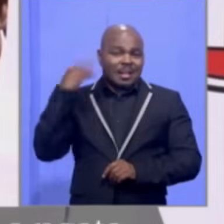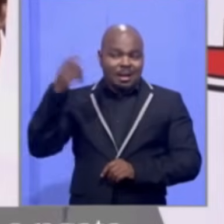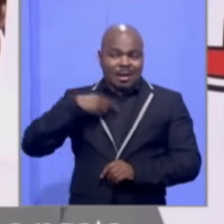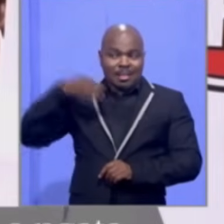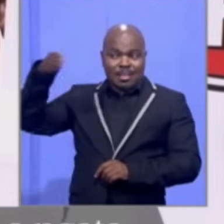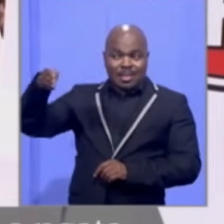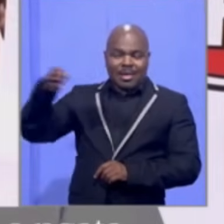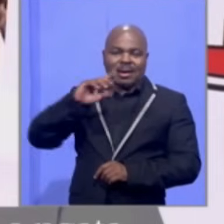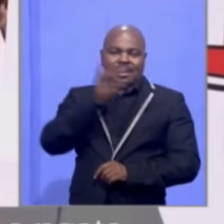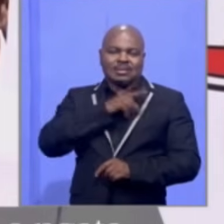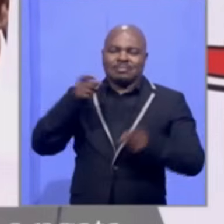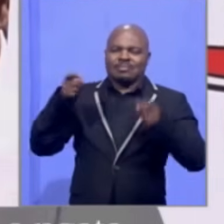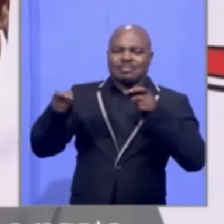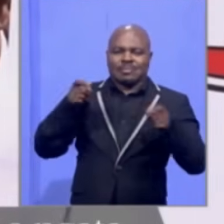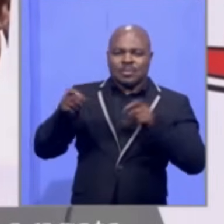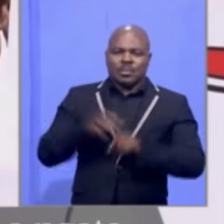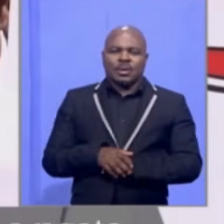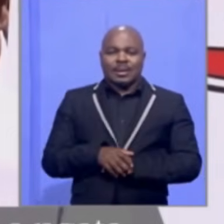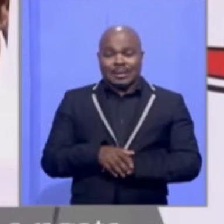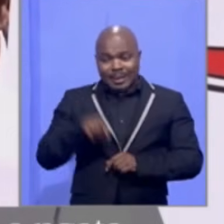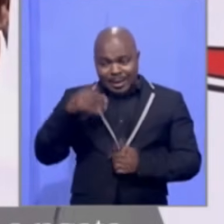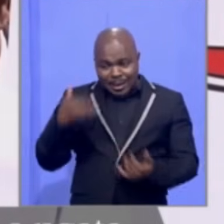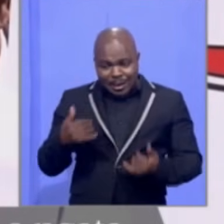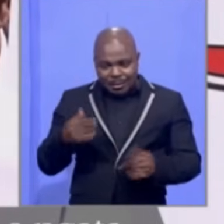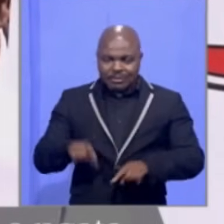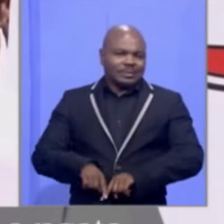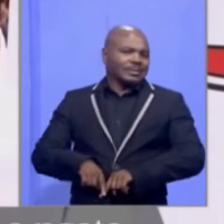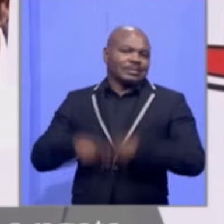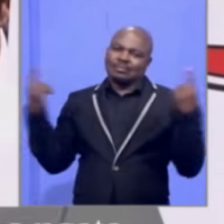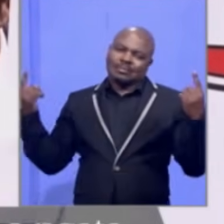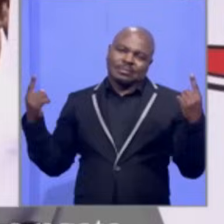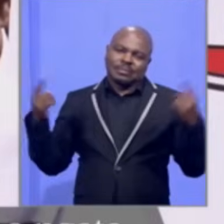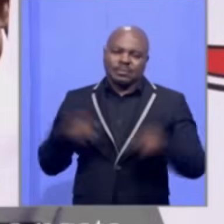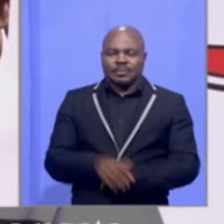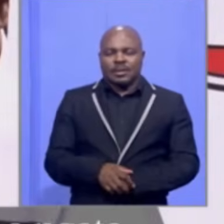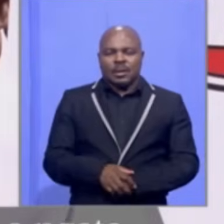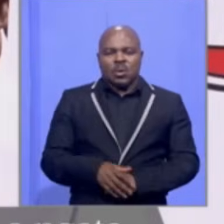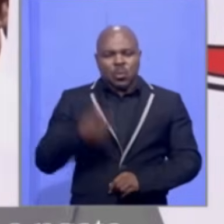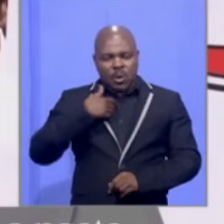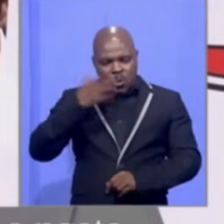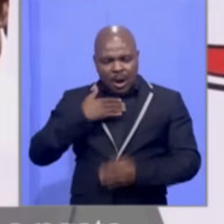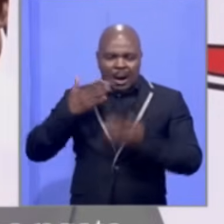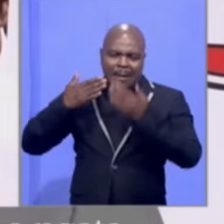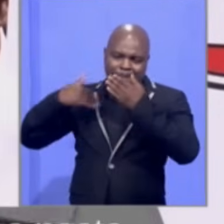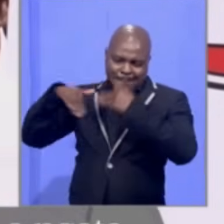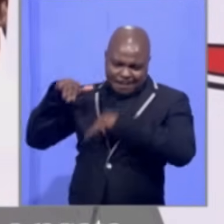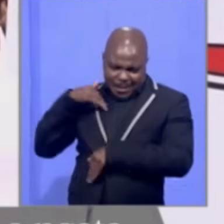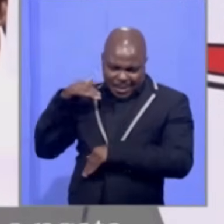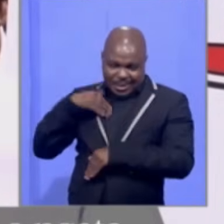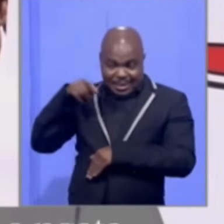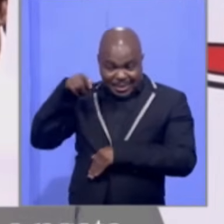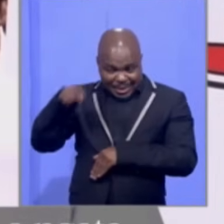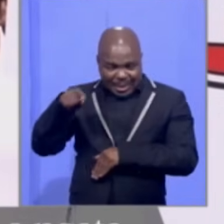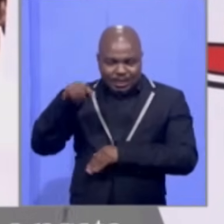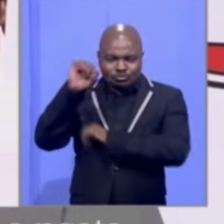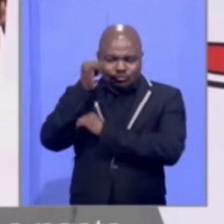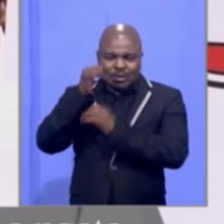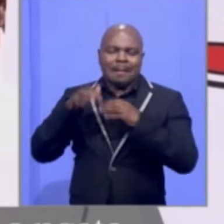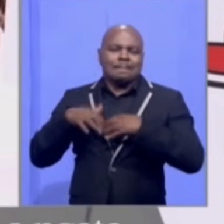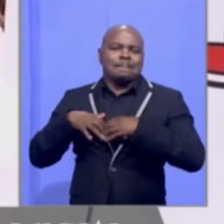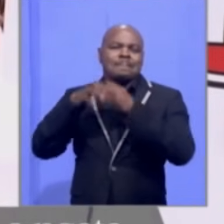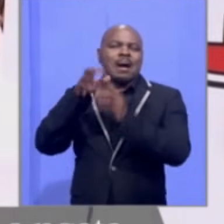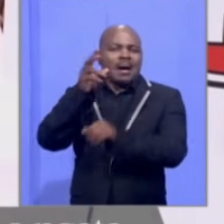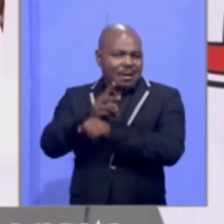KwaZulu-Natal and erstwhile KwaZulu, which is no longer case today. We want to revive that scenario of